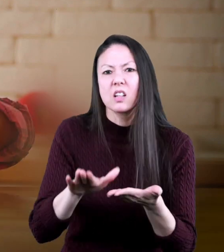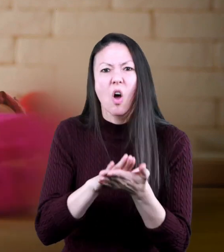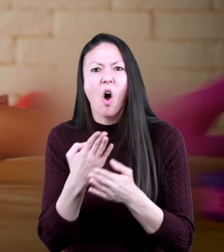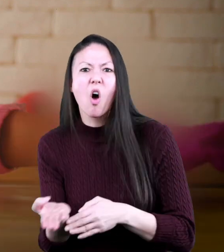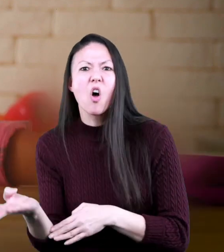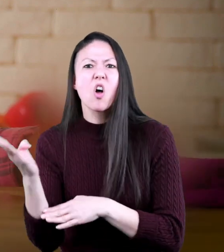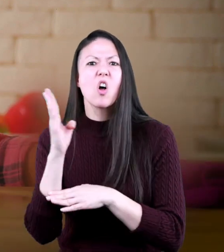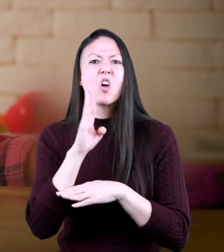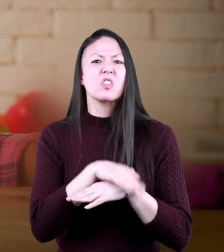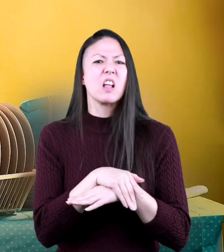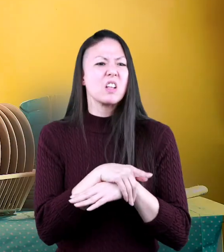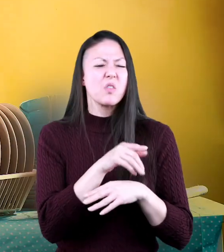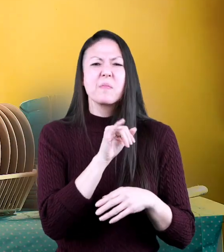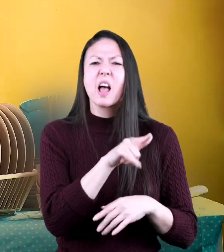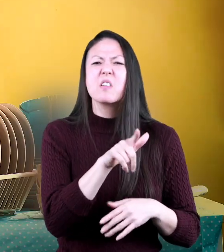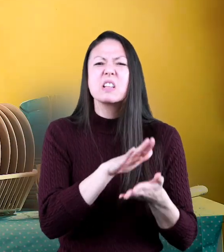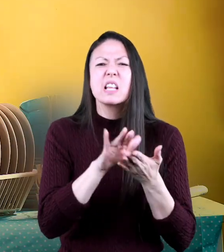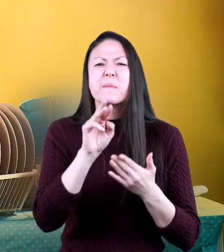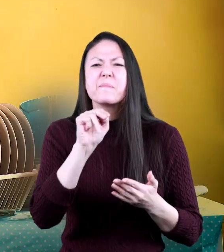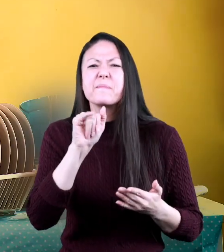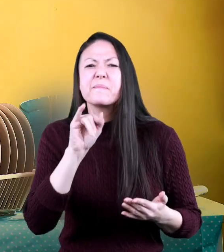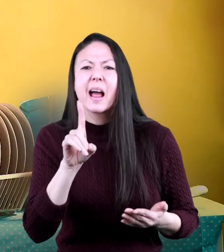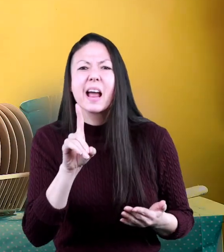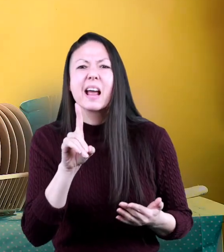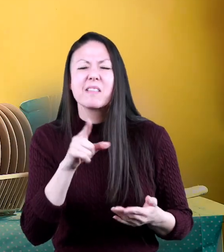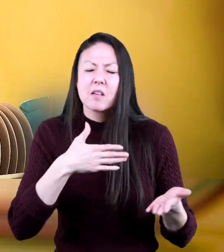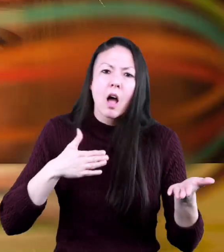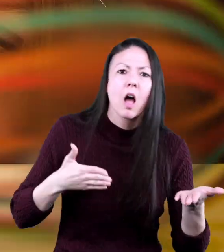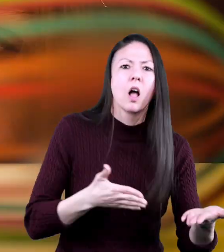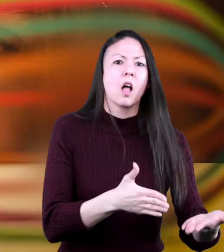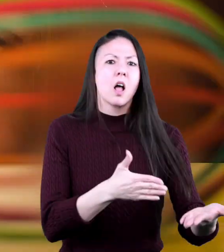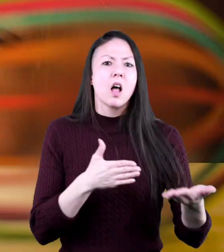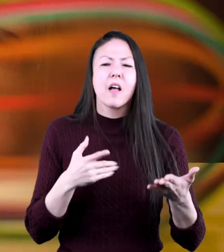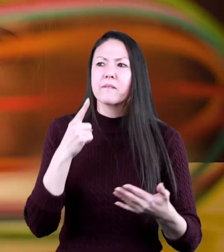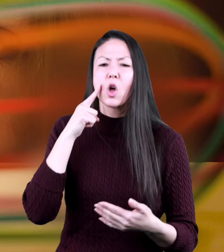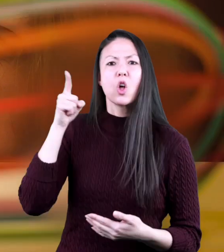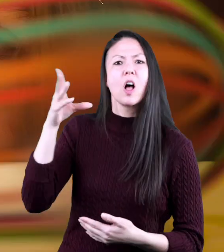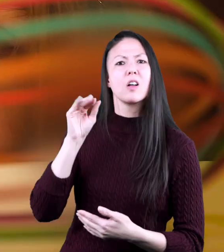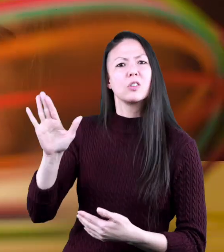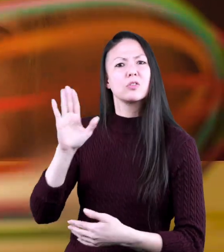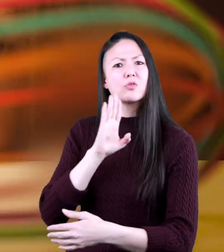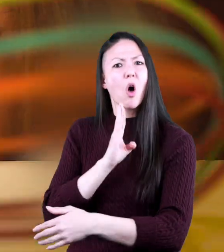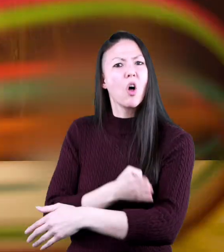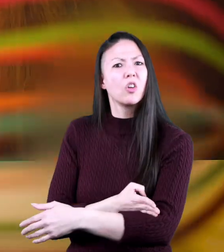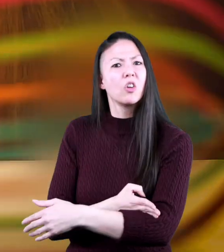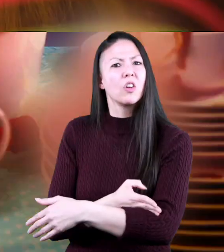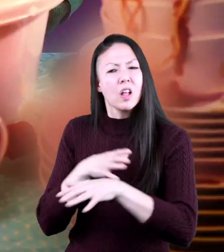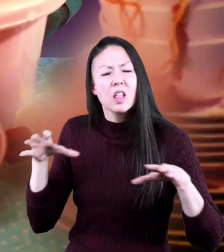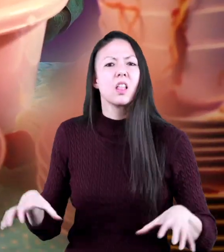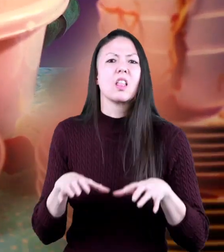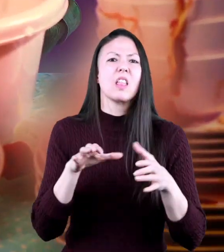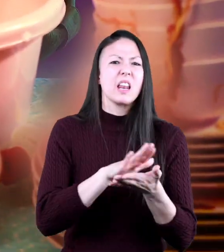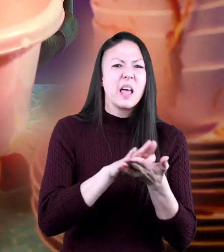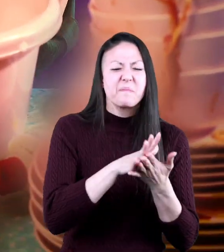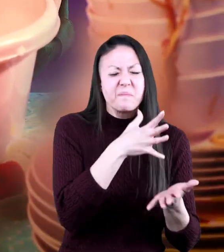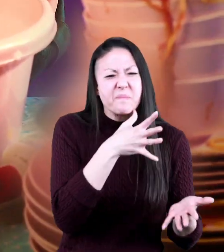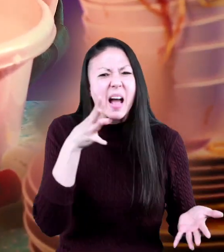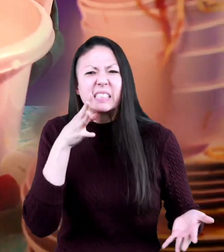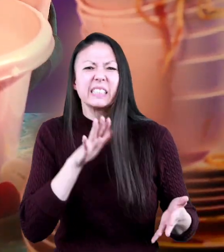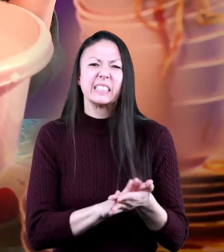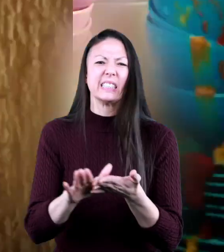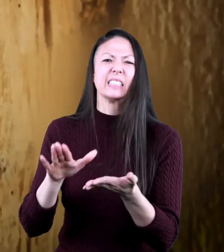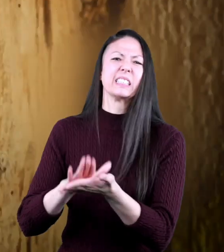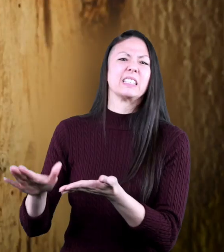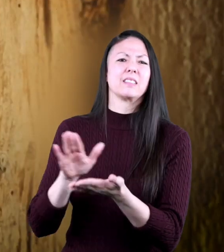clean all day. She treated her like a maid. She made her cook for her and her daughters and then clean up their